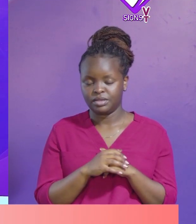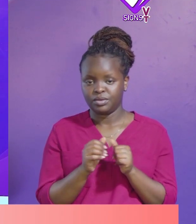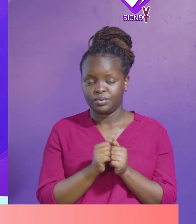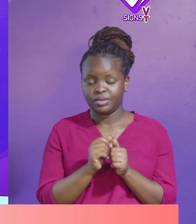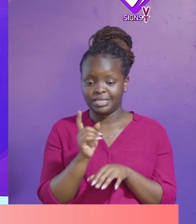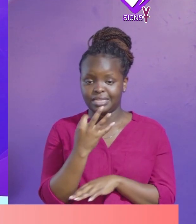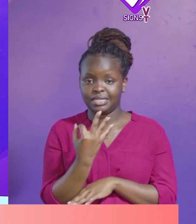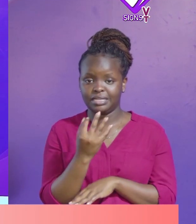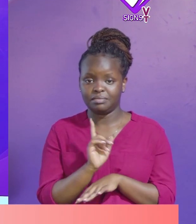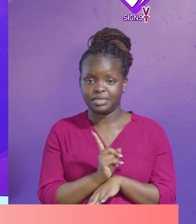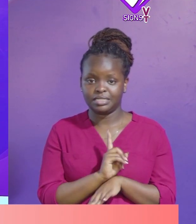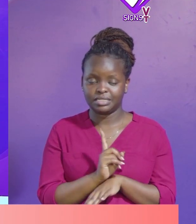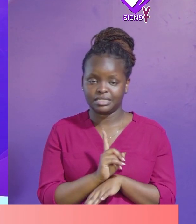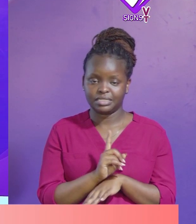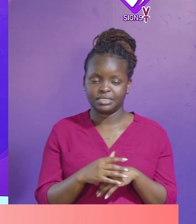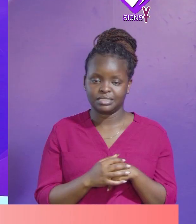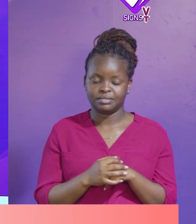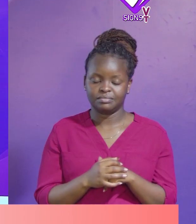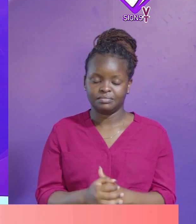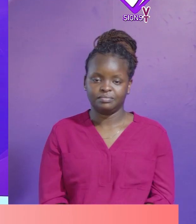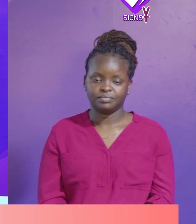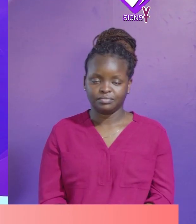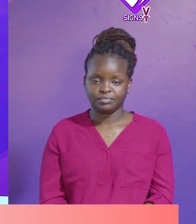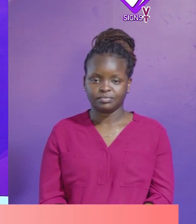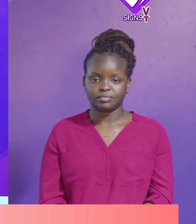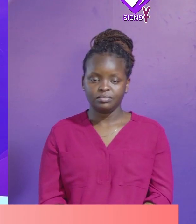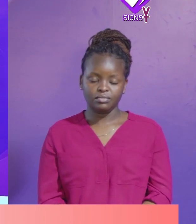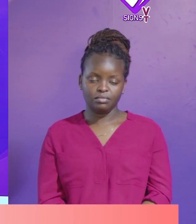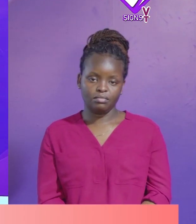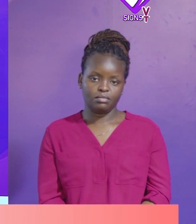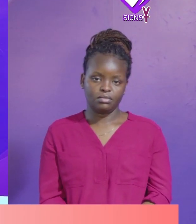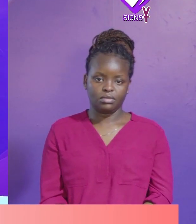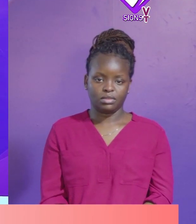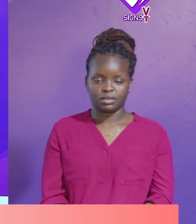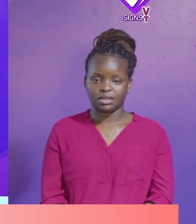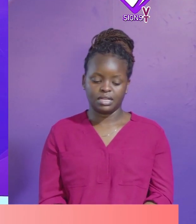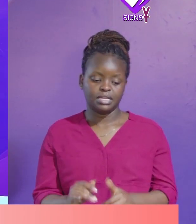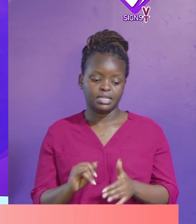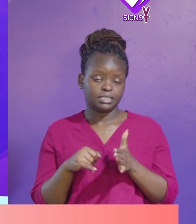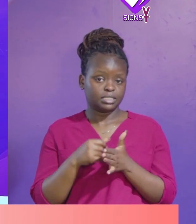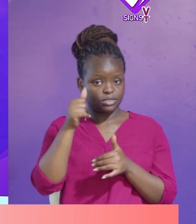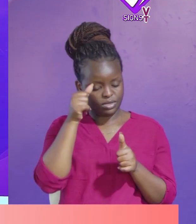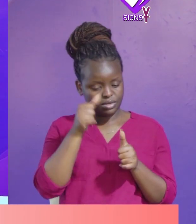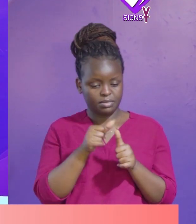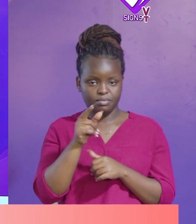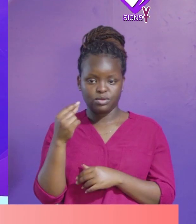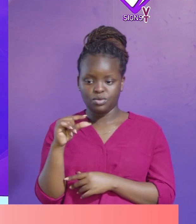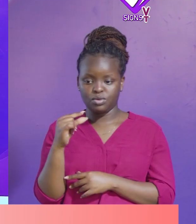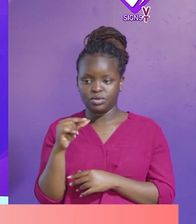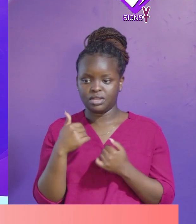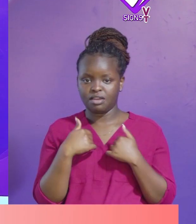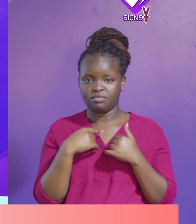34 seconds and 25 milliseconds. Of course, just to remind you, the gold medals, we